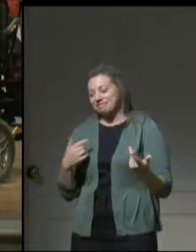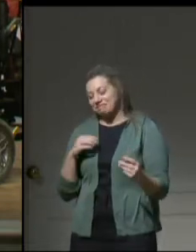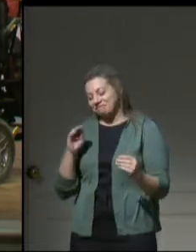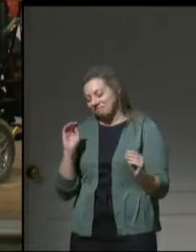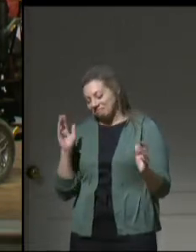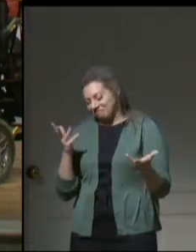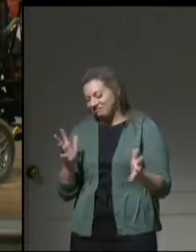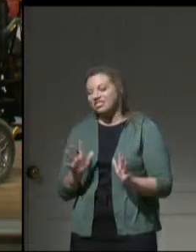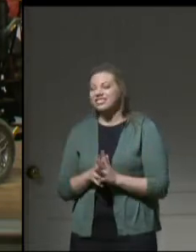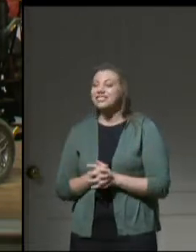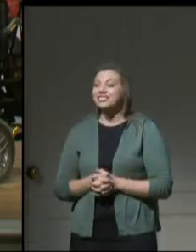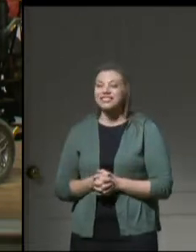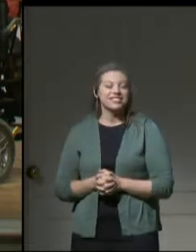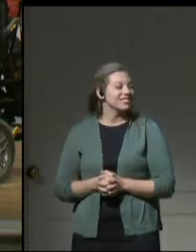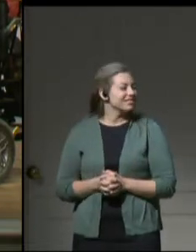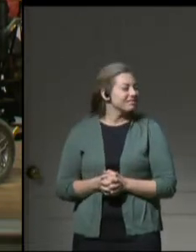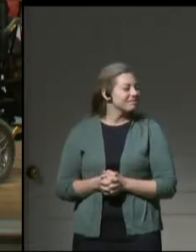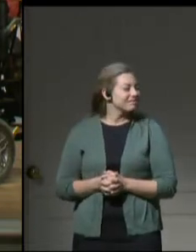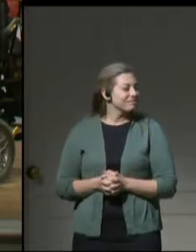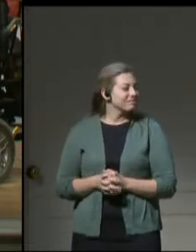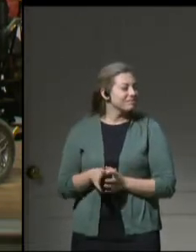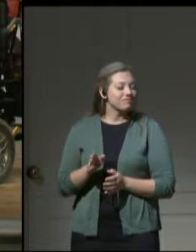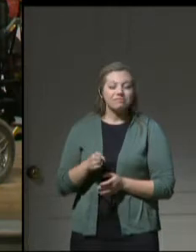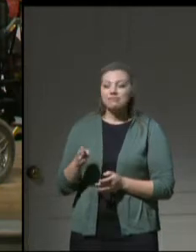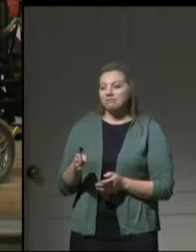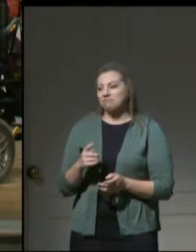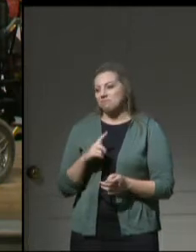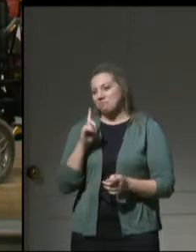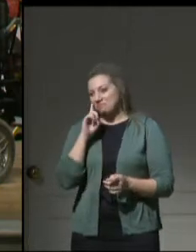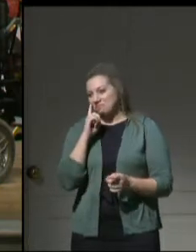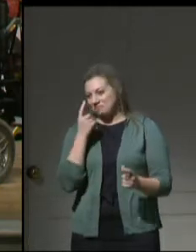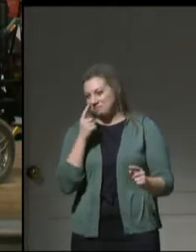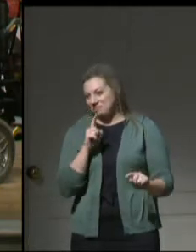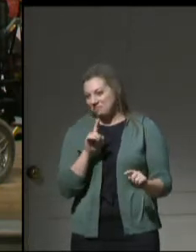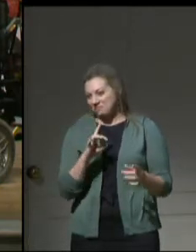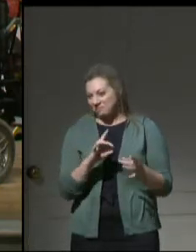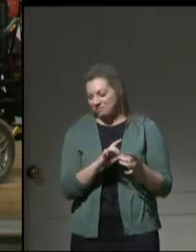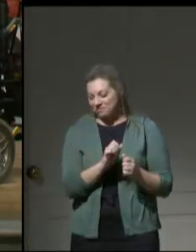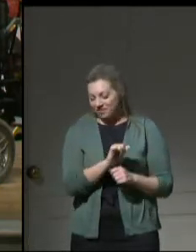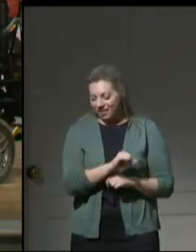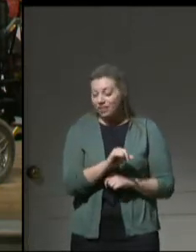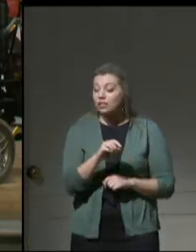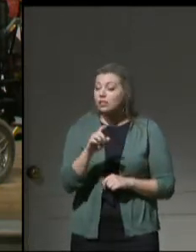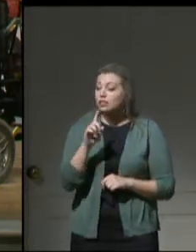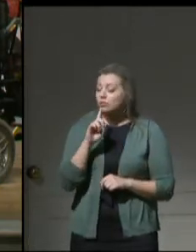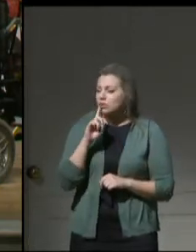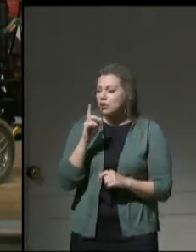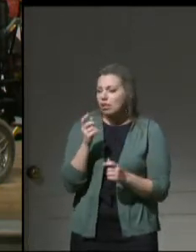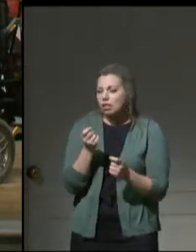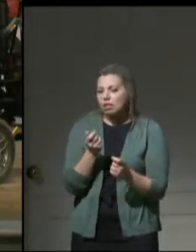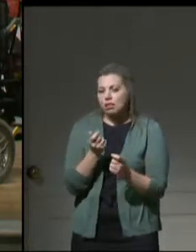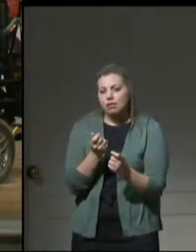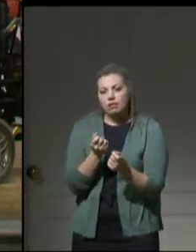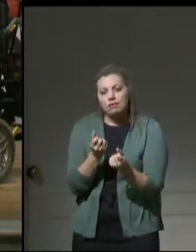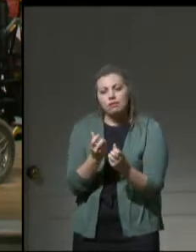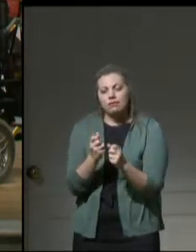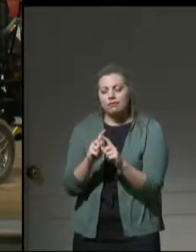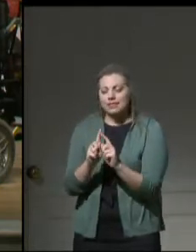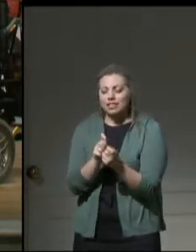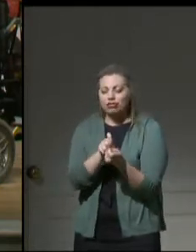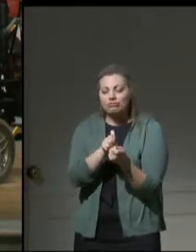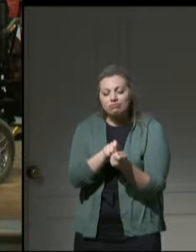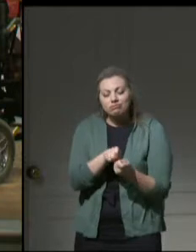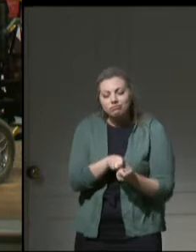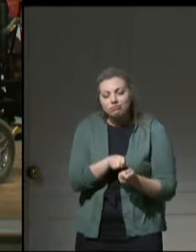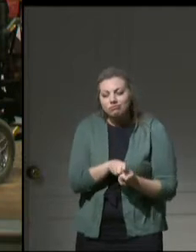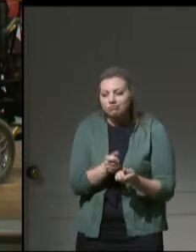that. Okay. I would probably piggyback on that too, where there's a lot of nuance in a lot of